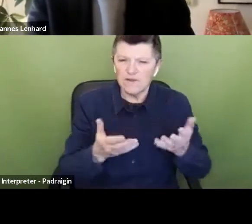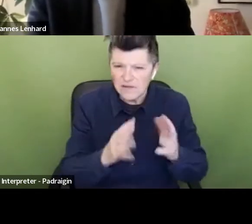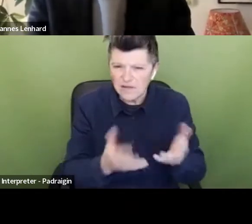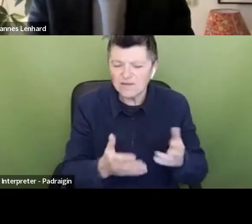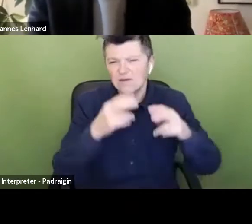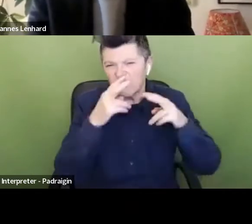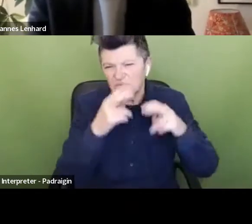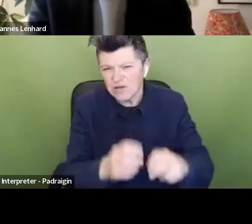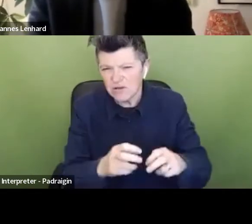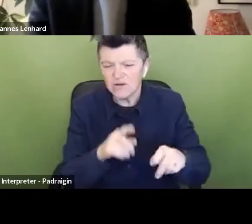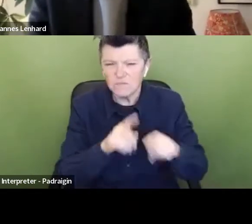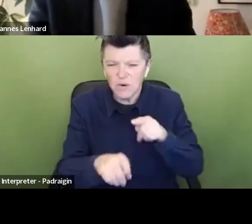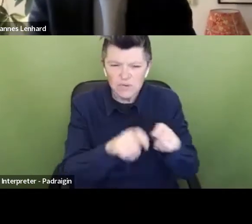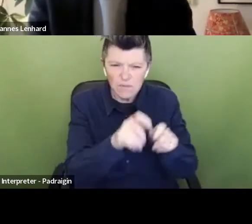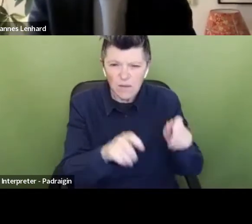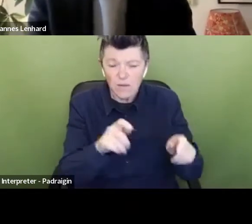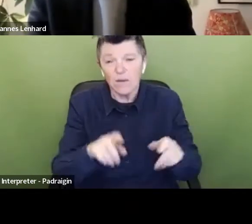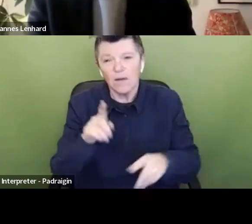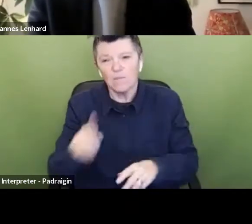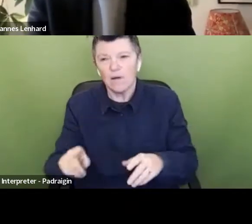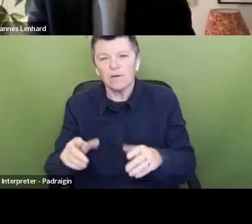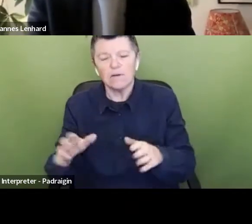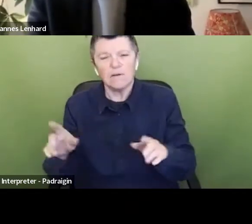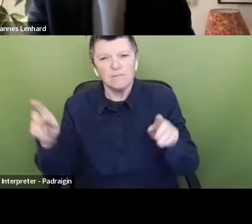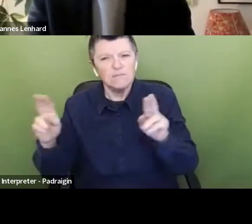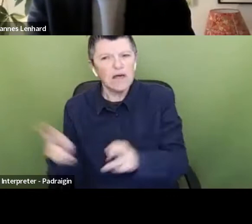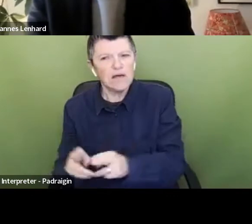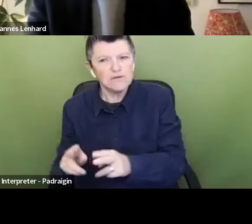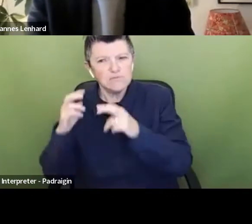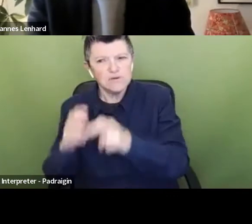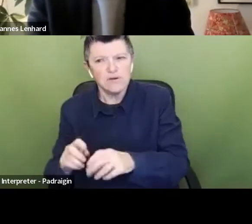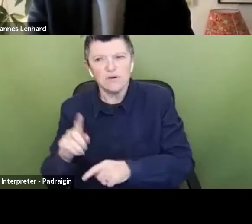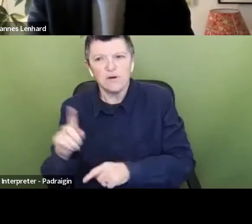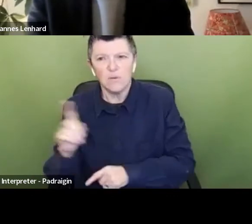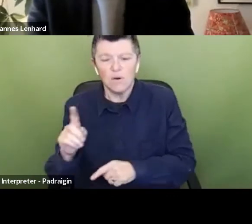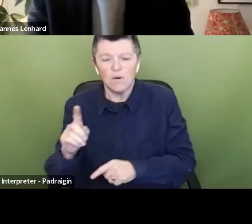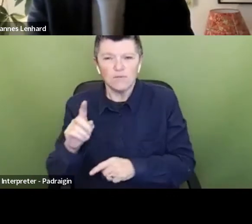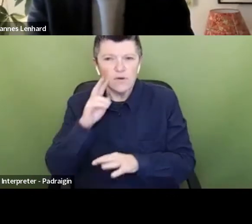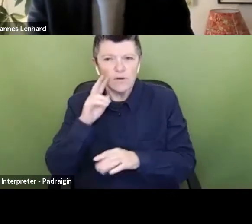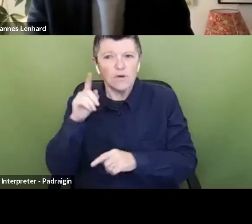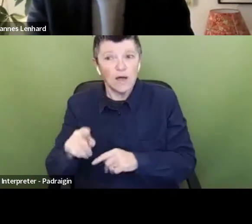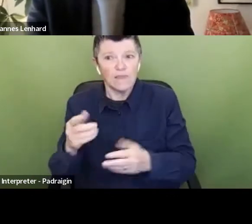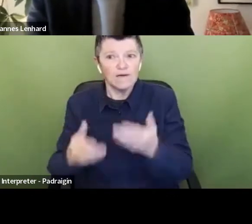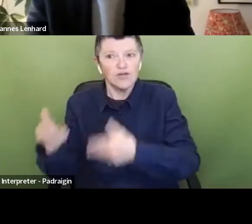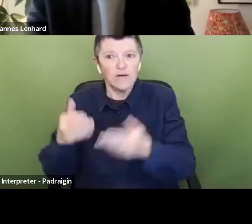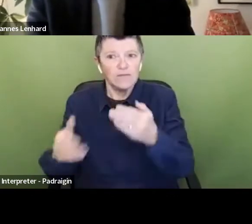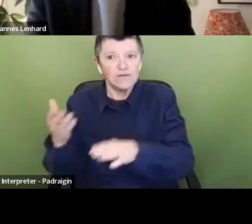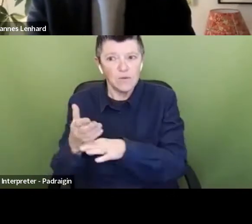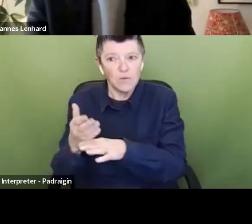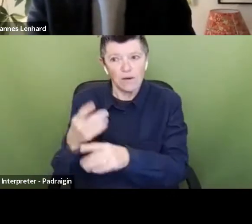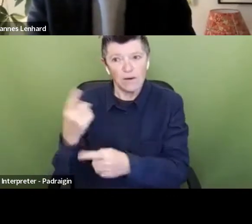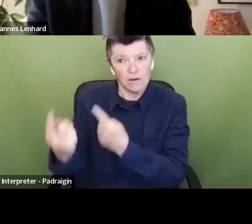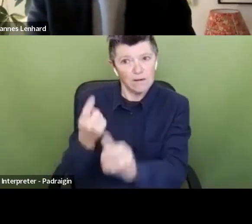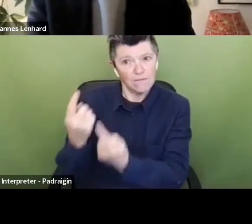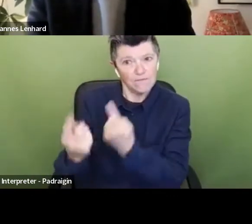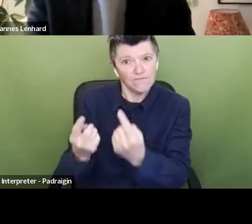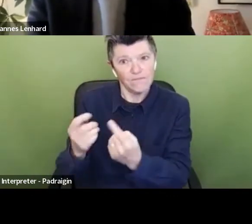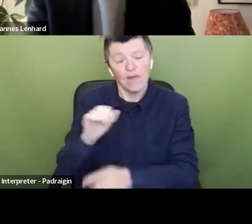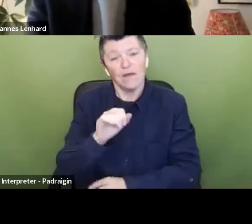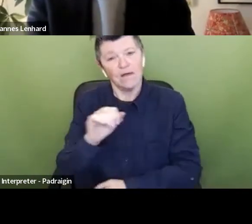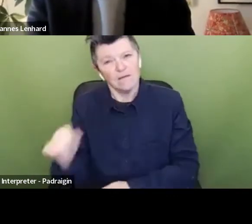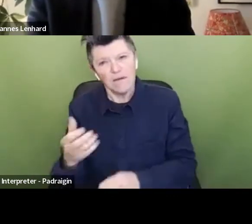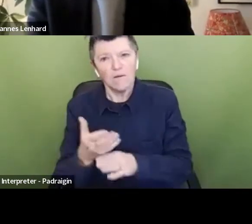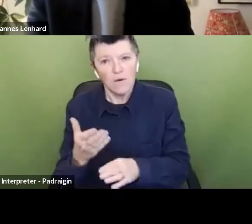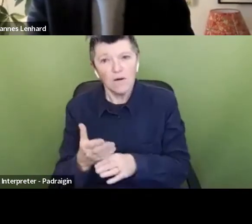do is to study homelessness precisely from the perspective of those charity workers whose mission it is to end